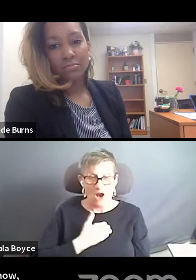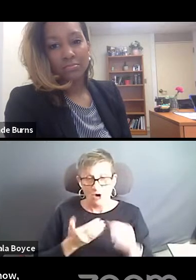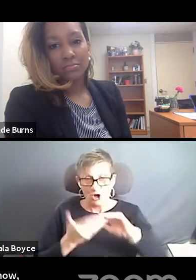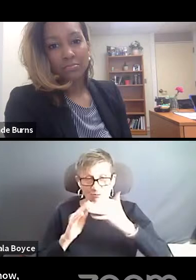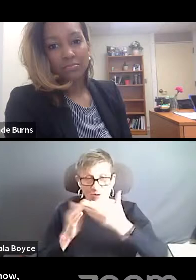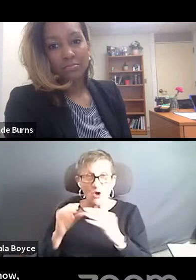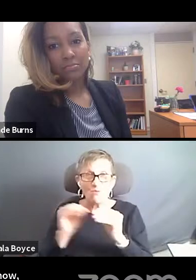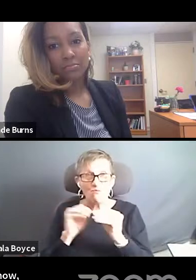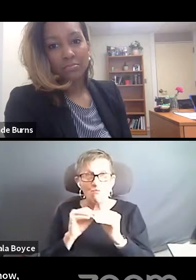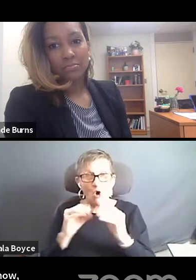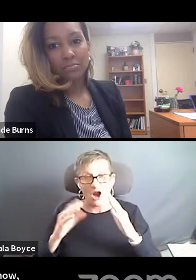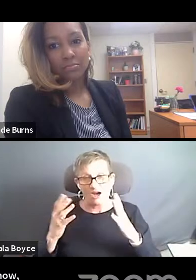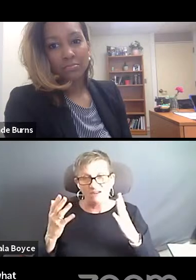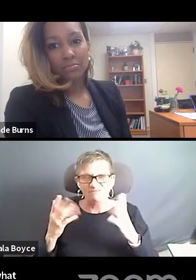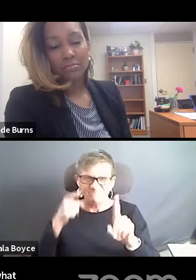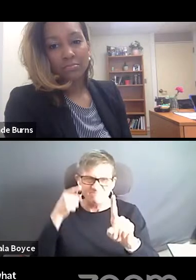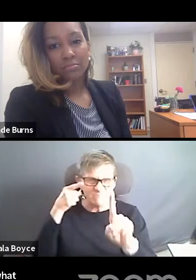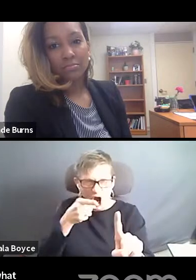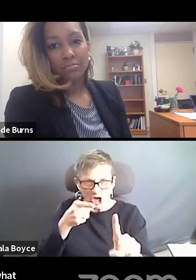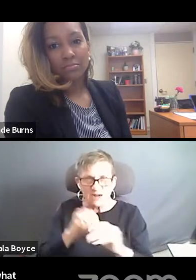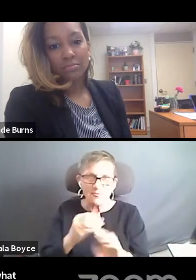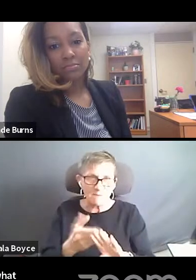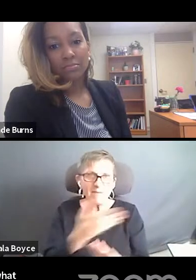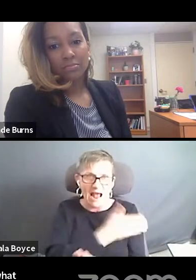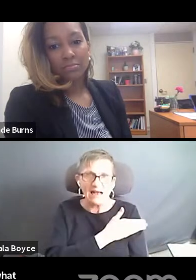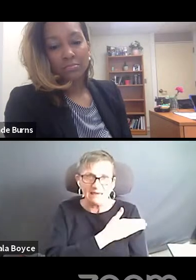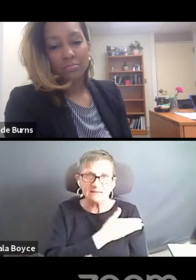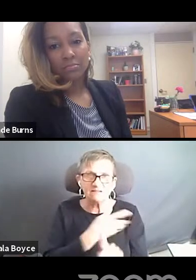systematically targeted in the past? You know, and I think